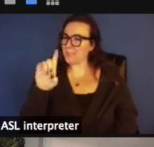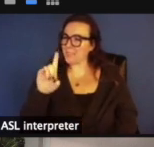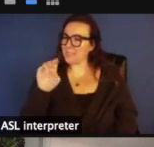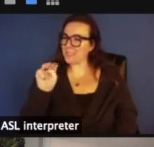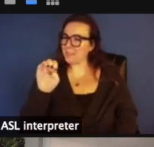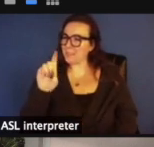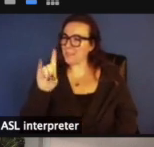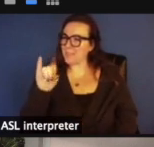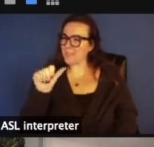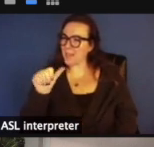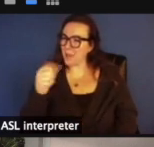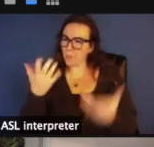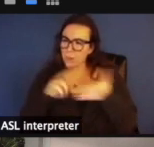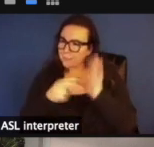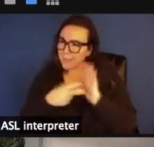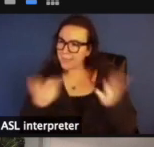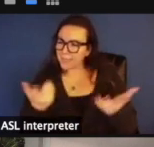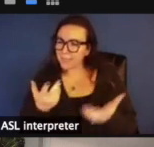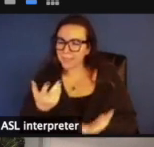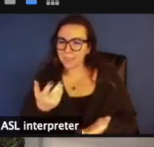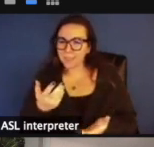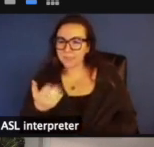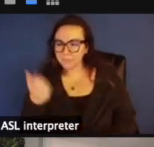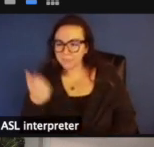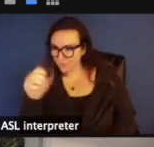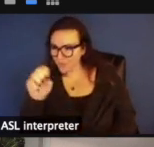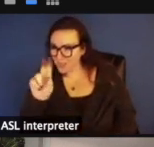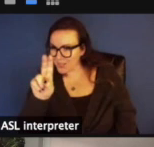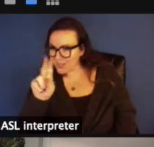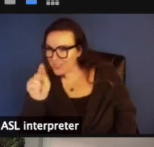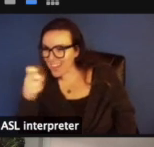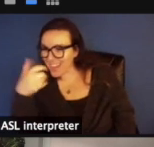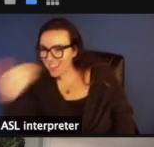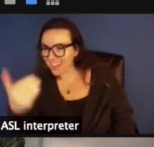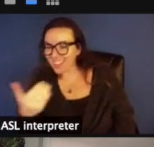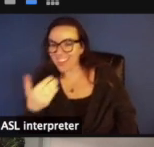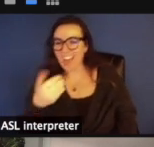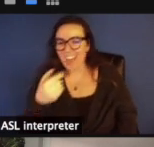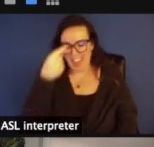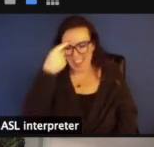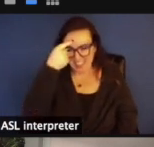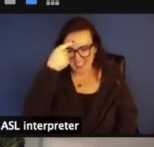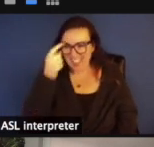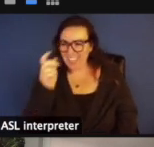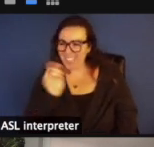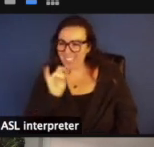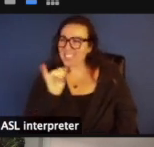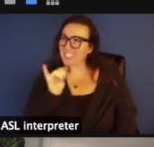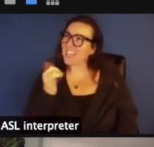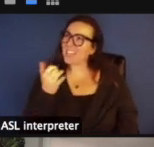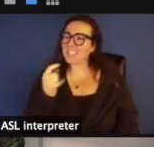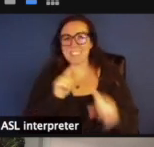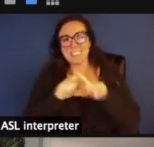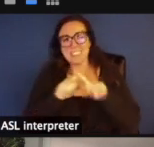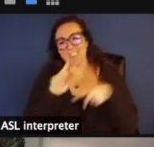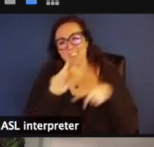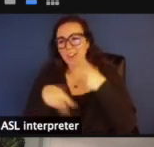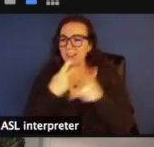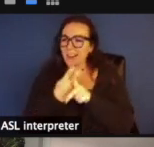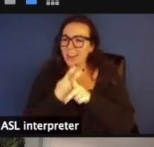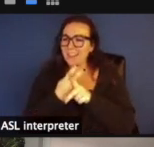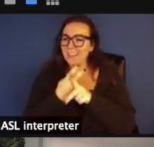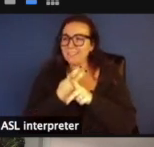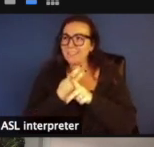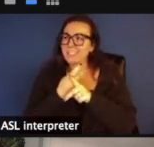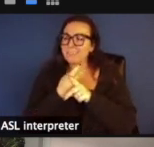that he... Go ahead, Suzanne, you're right on the button. So I think it's like it's different types of